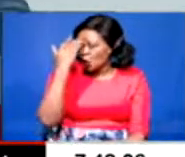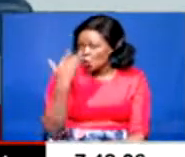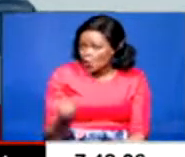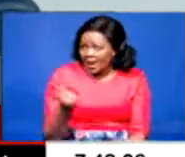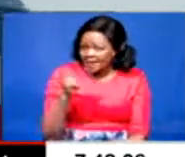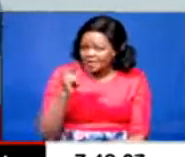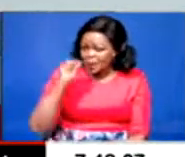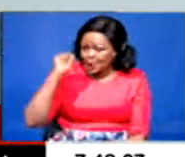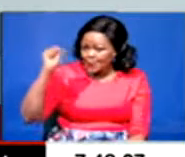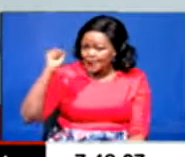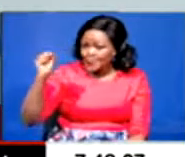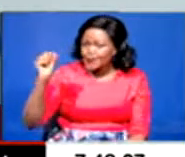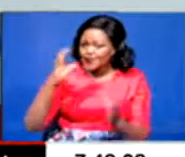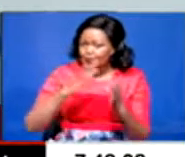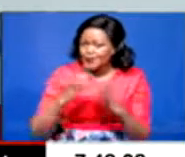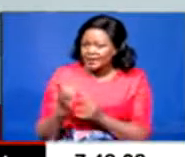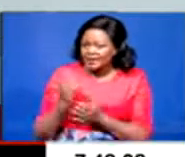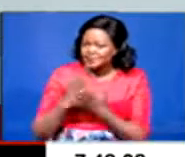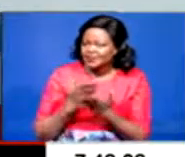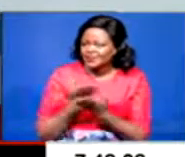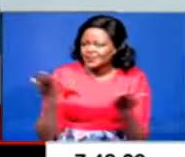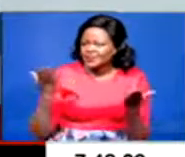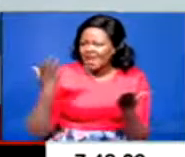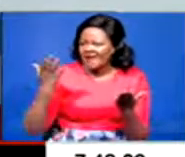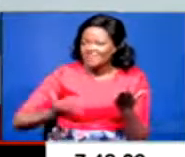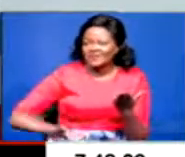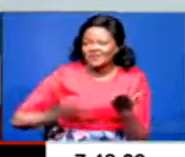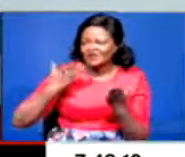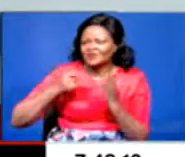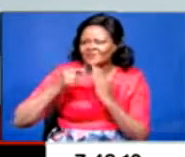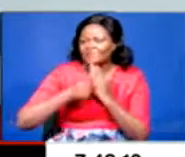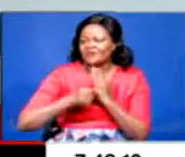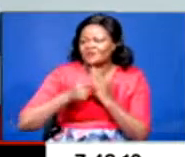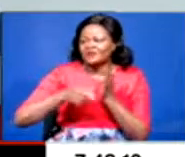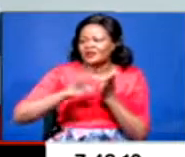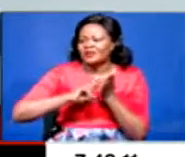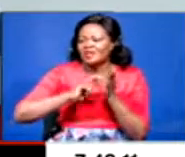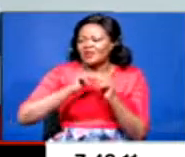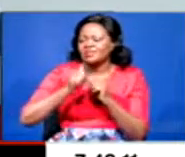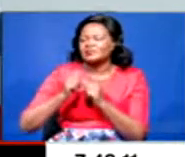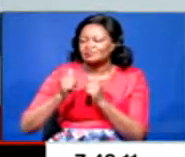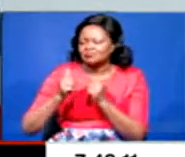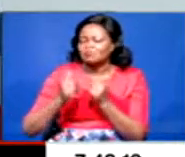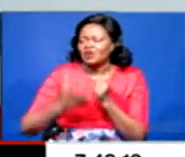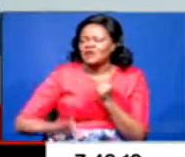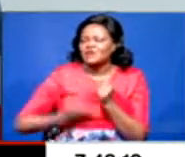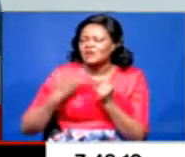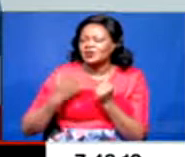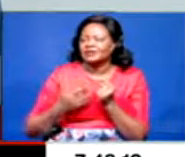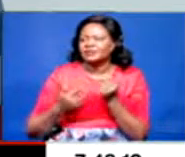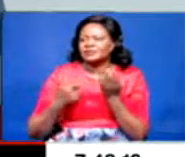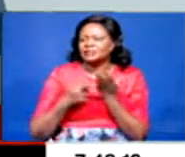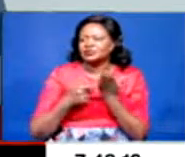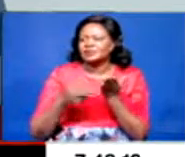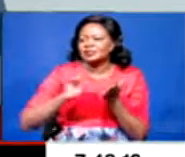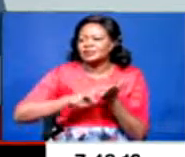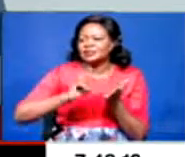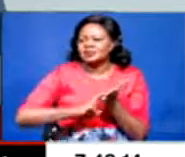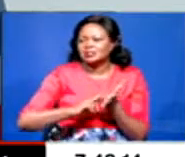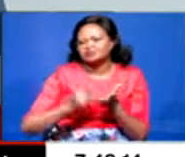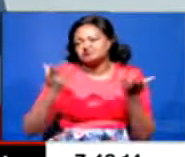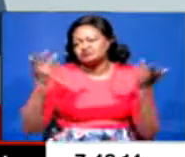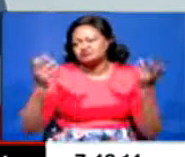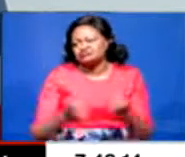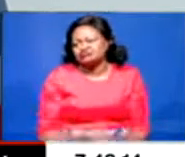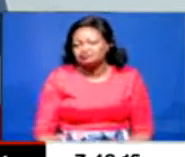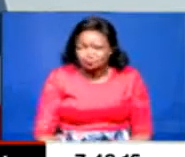parties, some of them are jittery about the manual register, the others are jittery about the electronic register. We'll talk about that in a bit. All right. So, Joy,